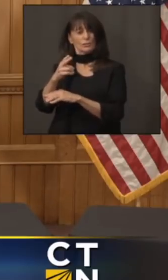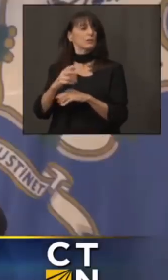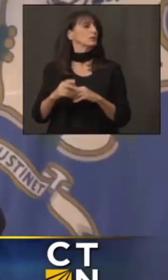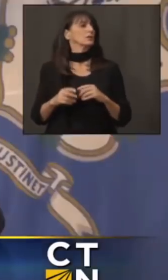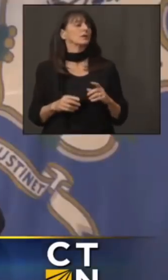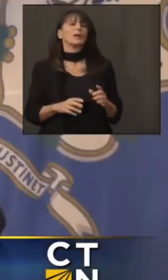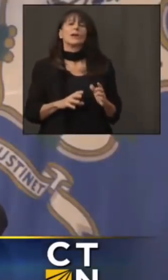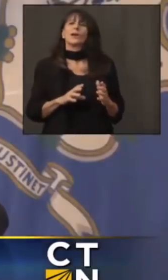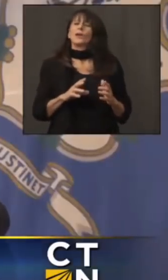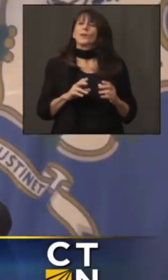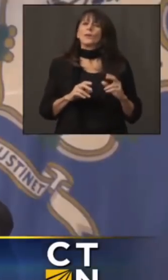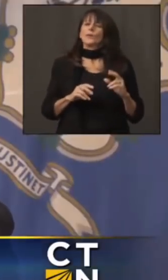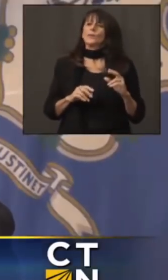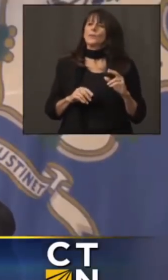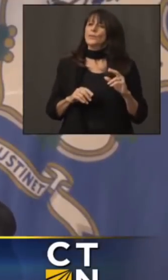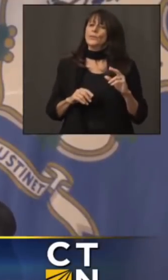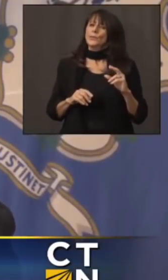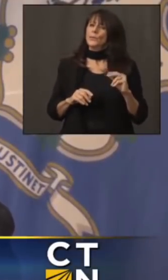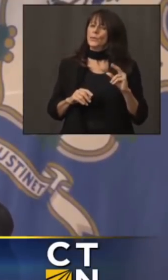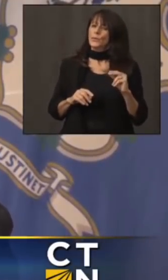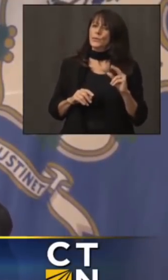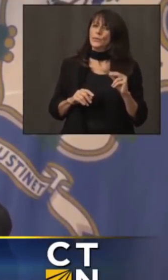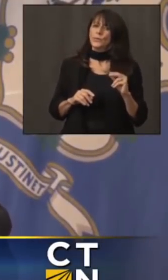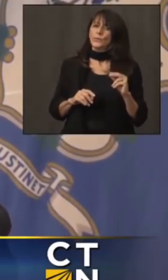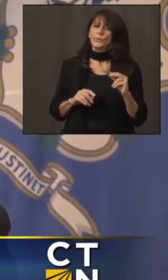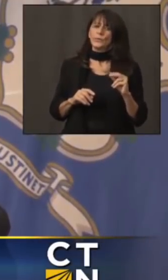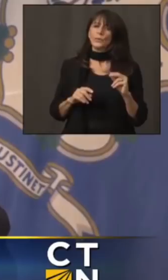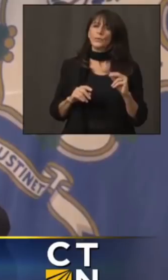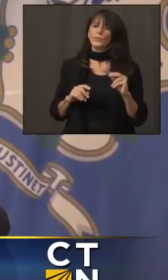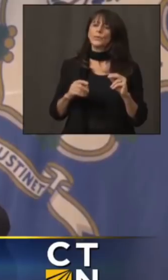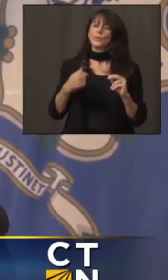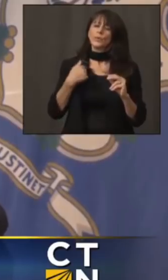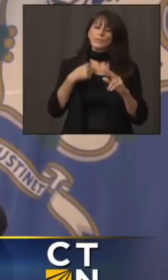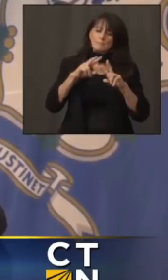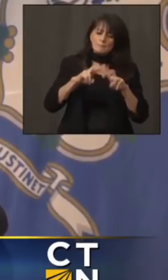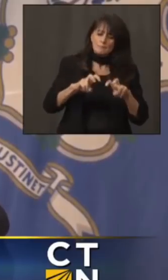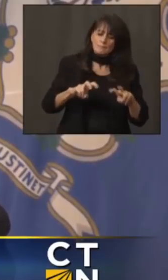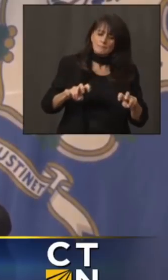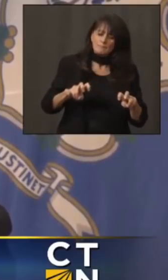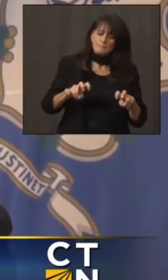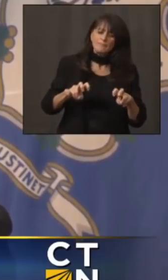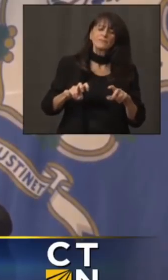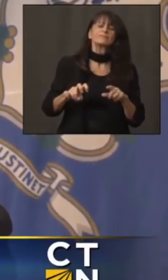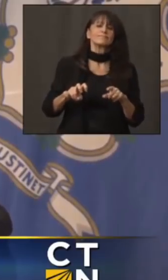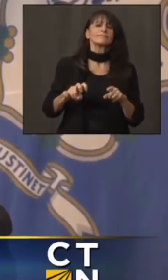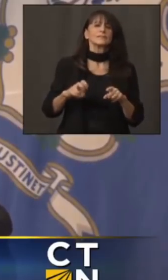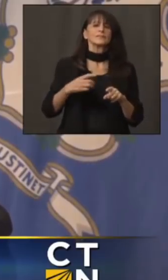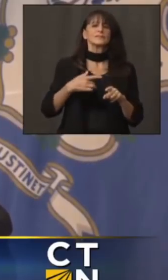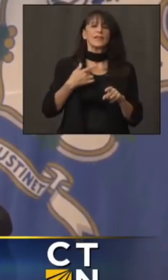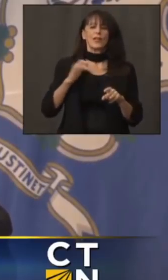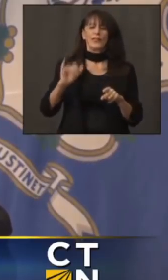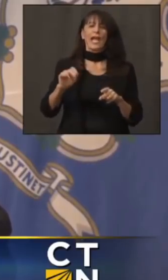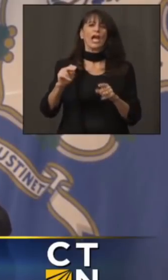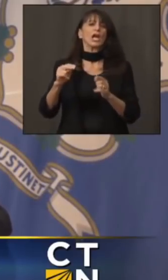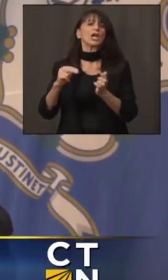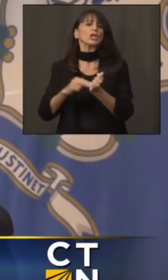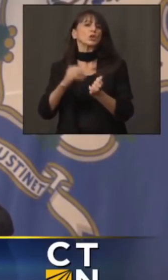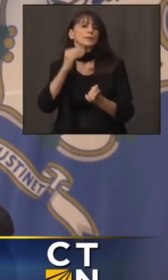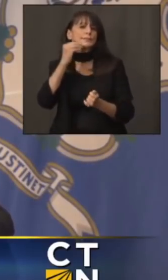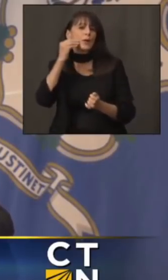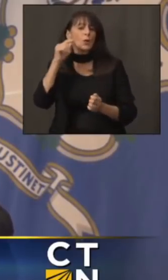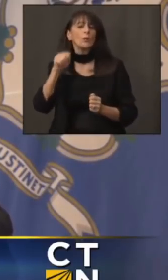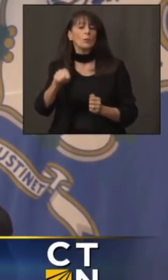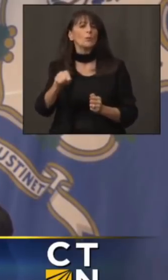No, Sue. I mean, I think we've determined so far that the outbreak at the nursing home